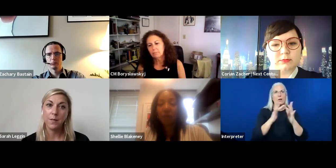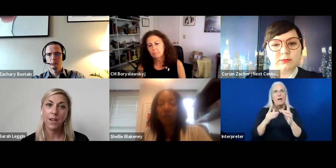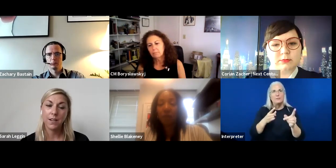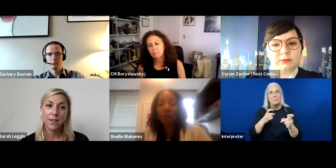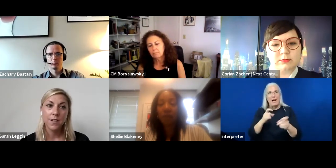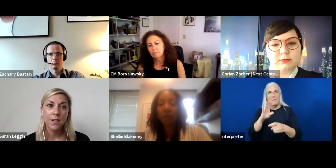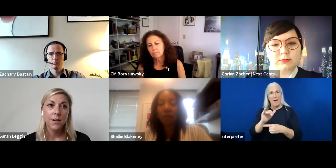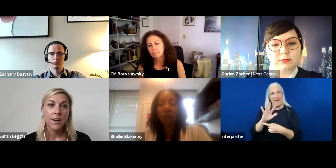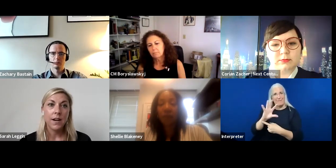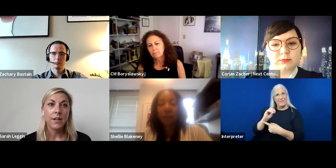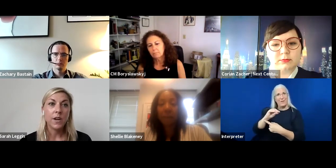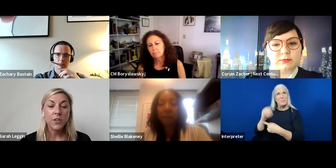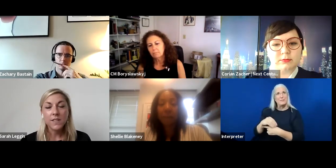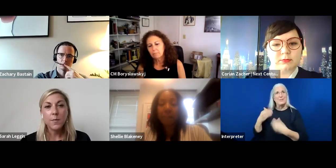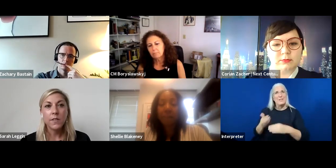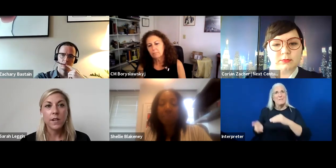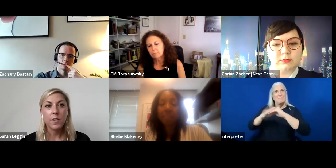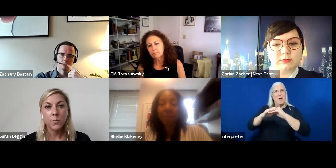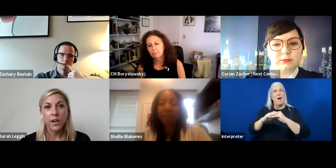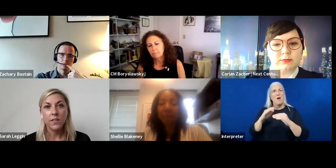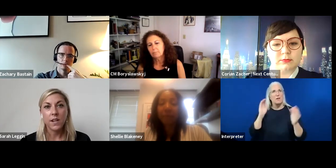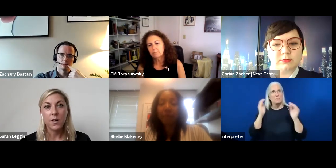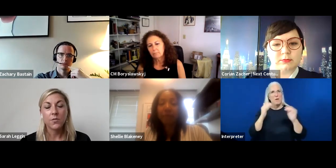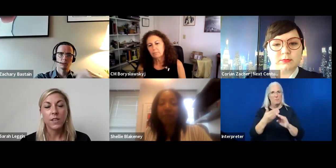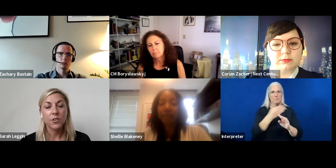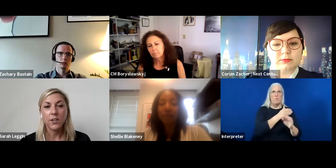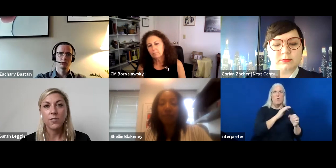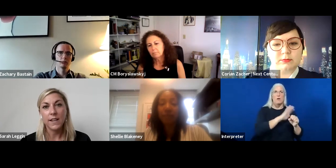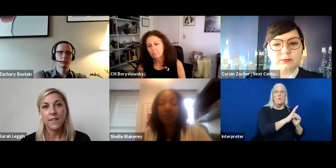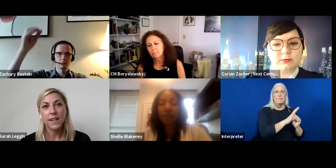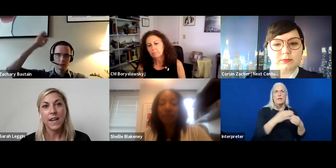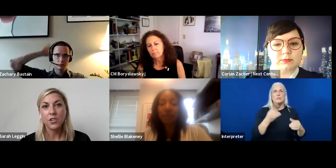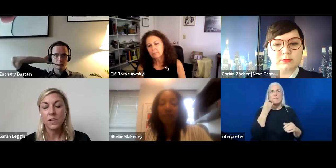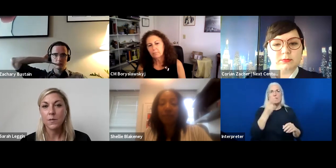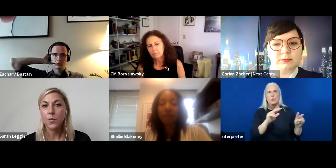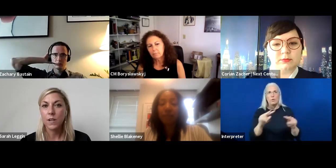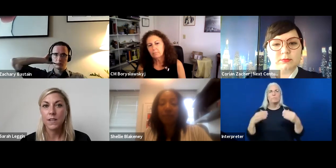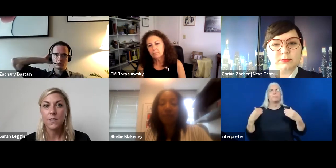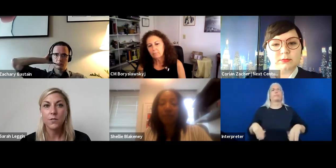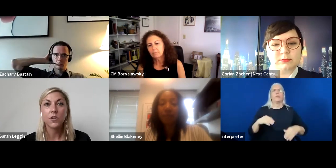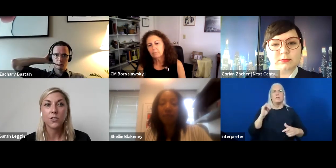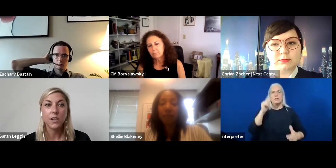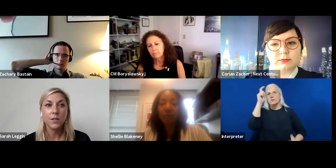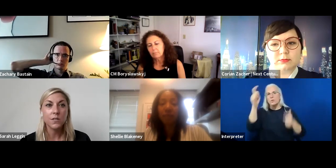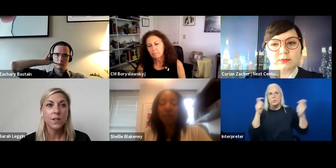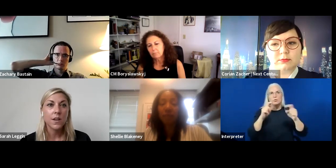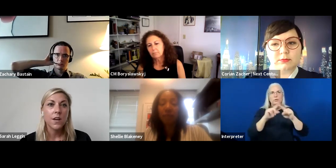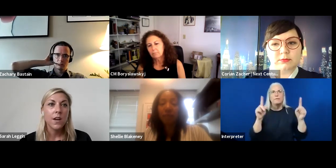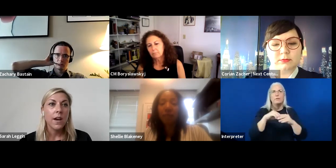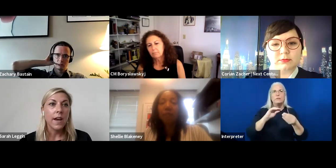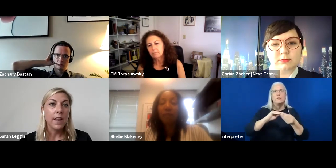the pandemic. So as you can see by those numbers, wireless networks really tried to rise to the occasion to support this new surge in